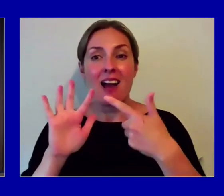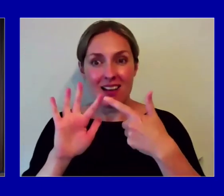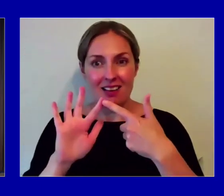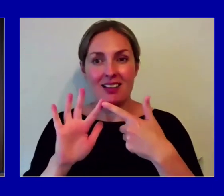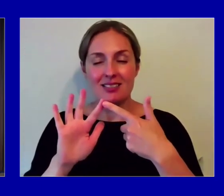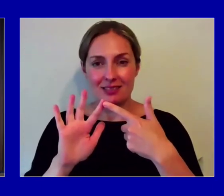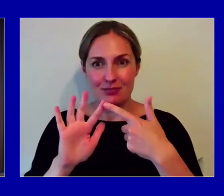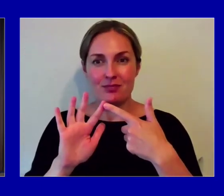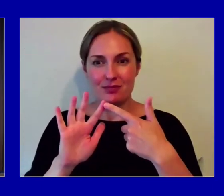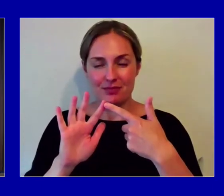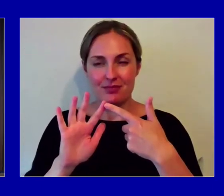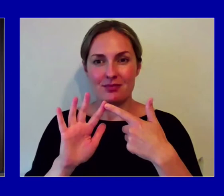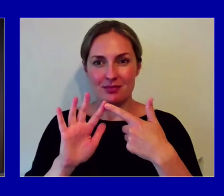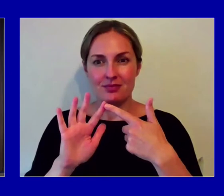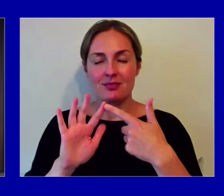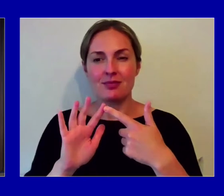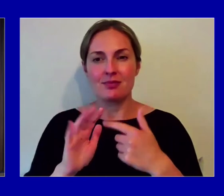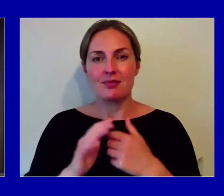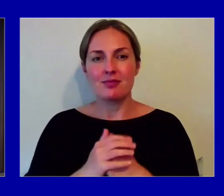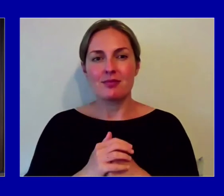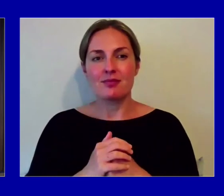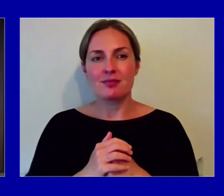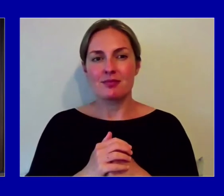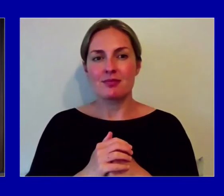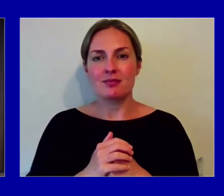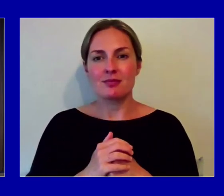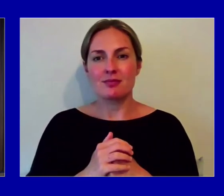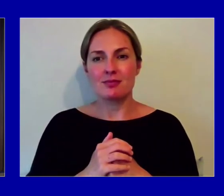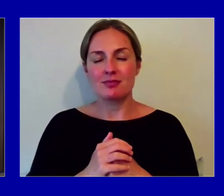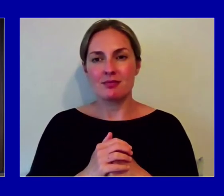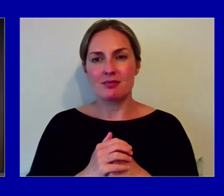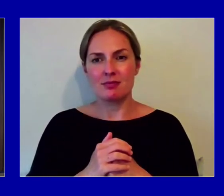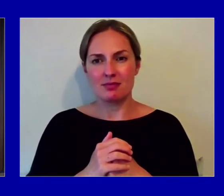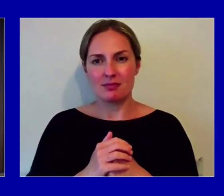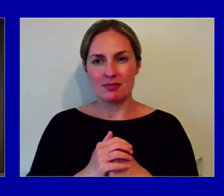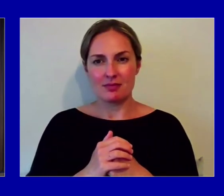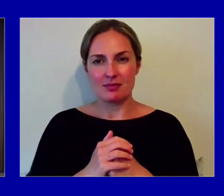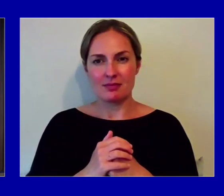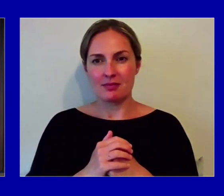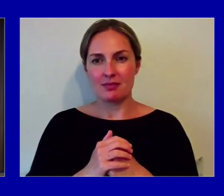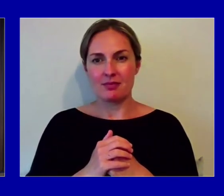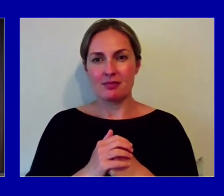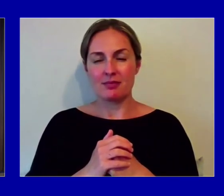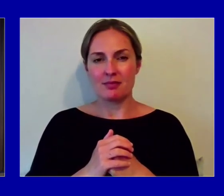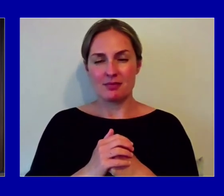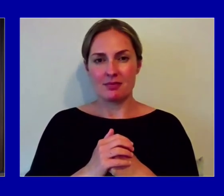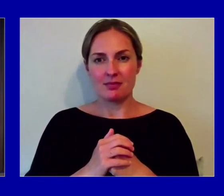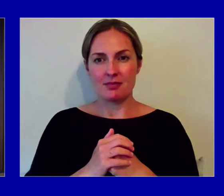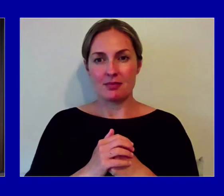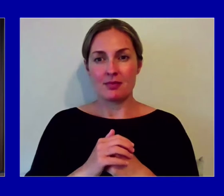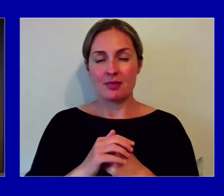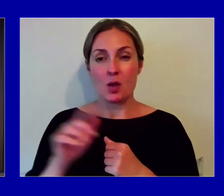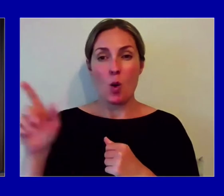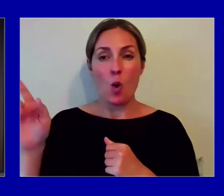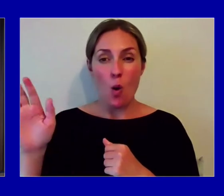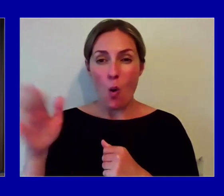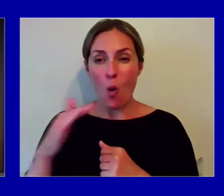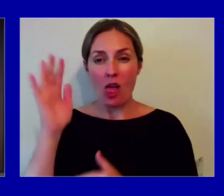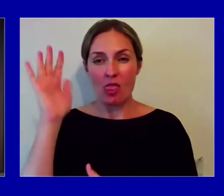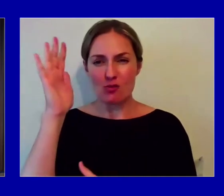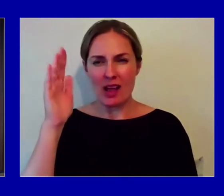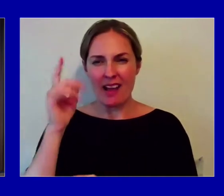330 trees to the acre. Um, and they're, they're, they're, they're within a metre and a half of